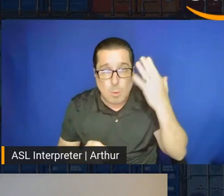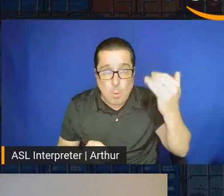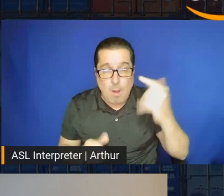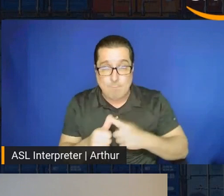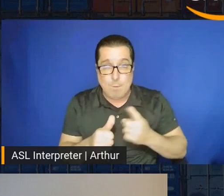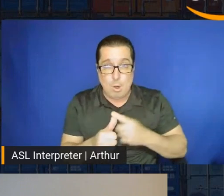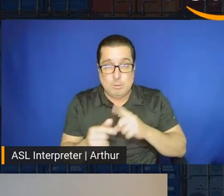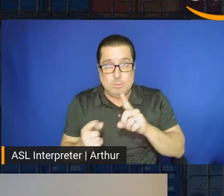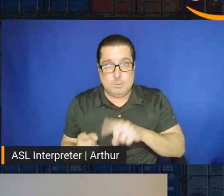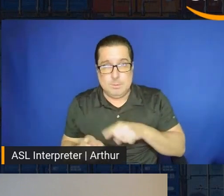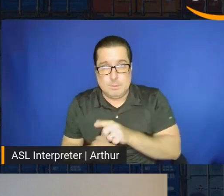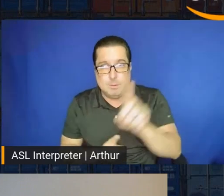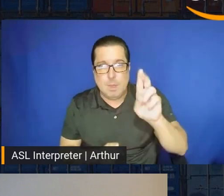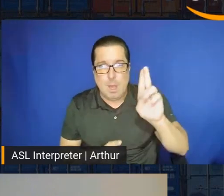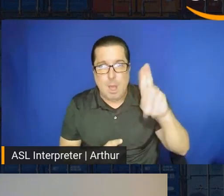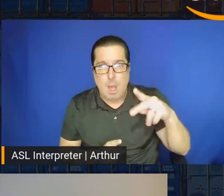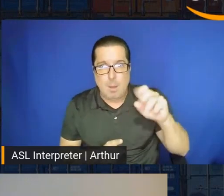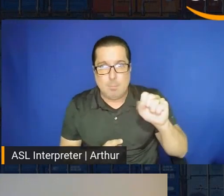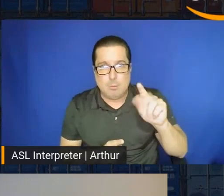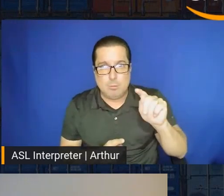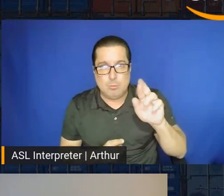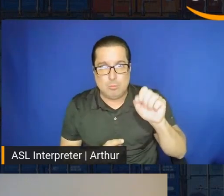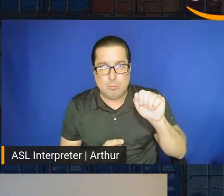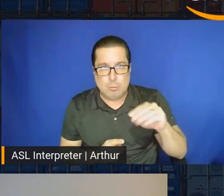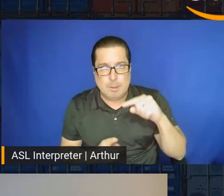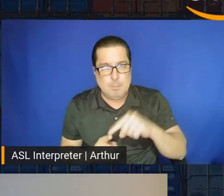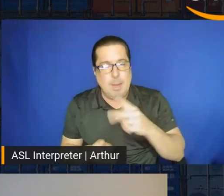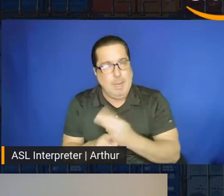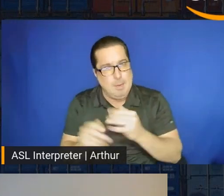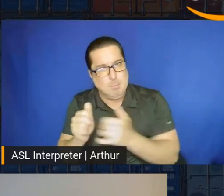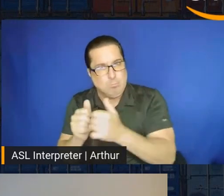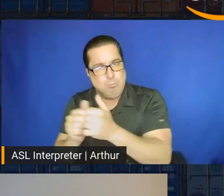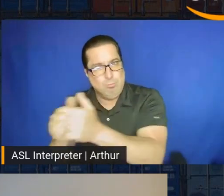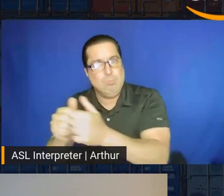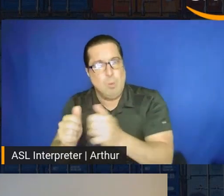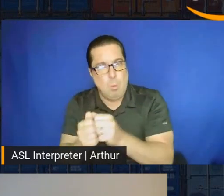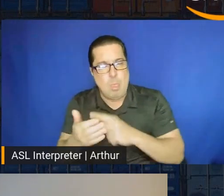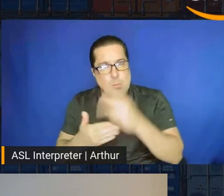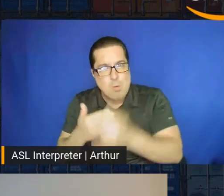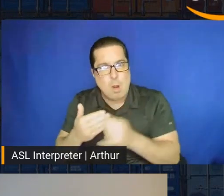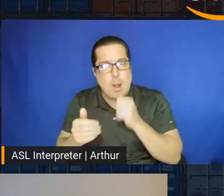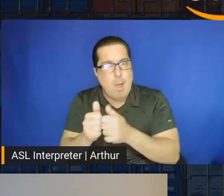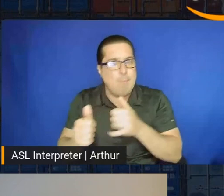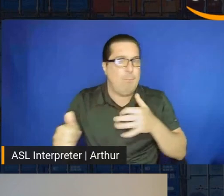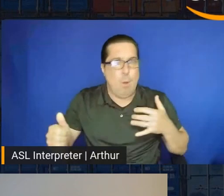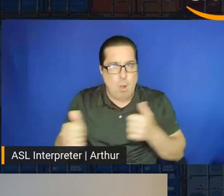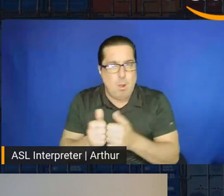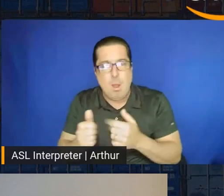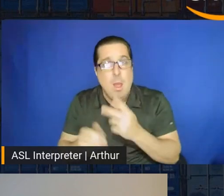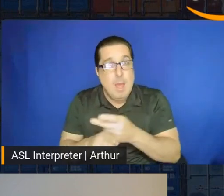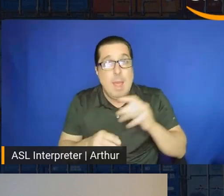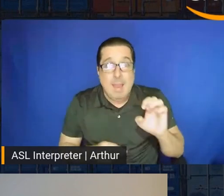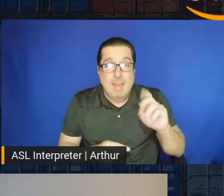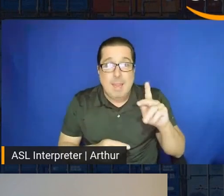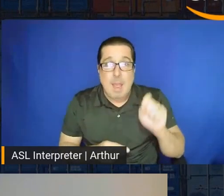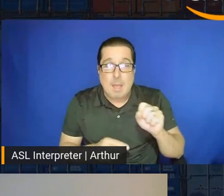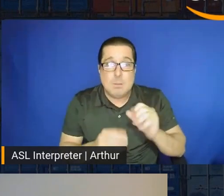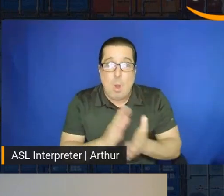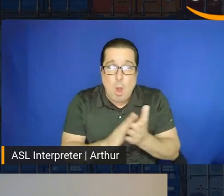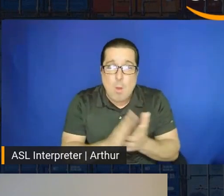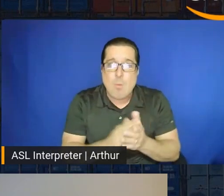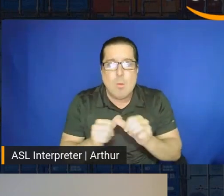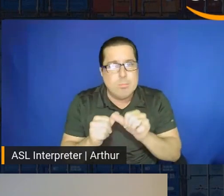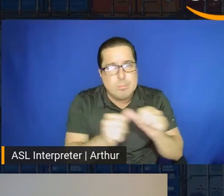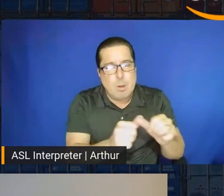upstream, so we don't fork the project. But also, when the scale at which Kubernetes in the cloud EKS operates, we have